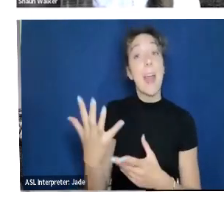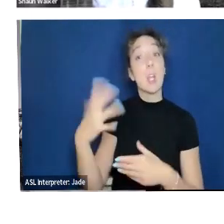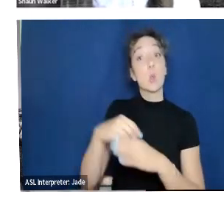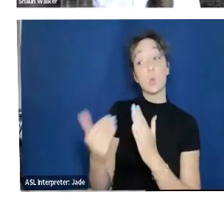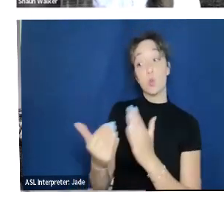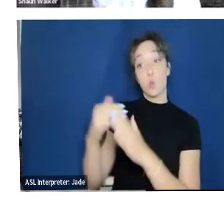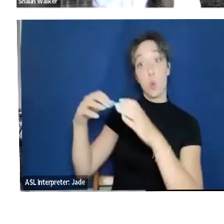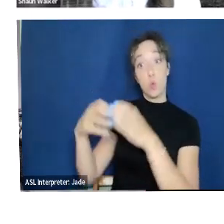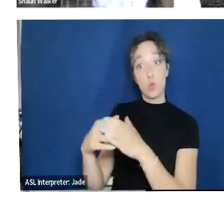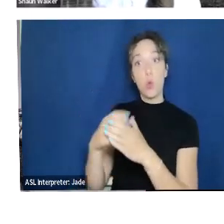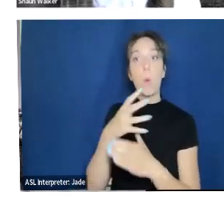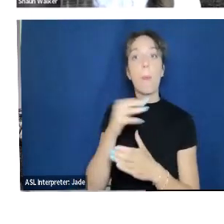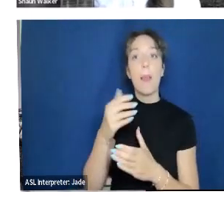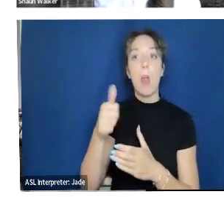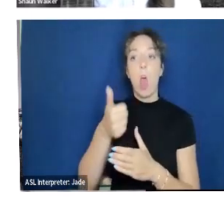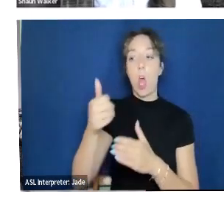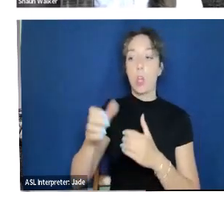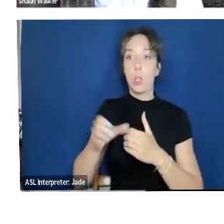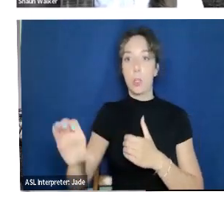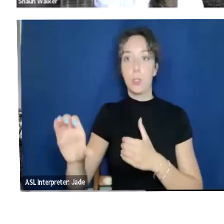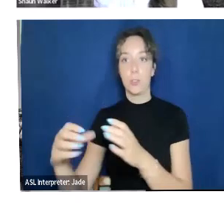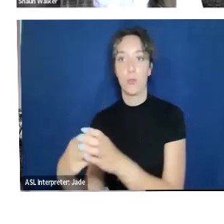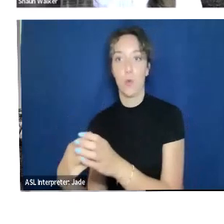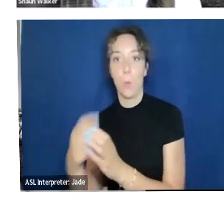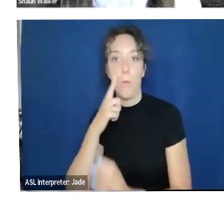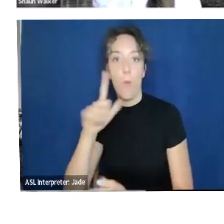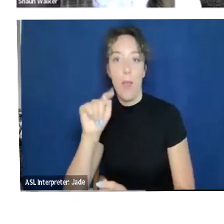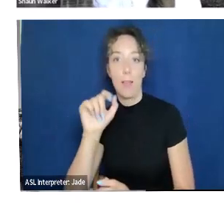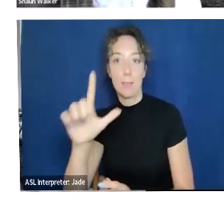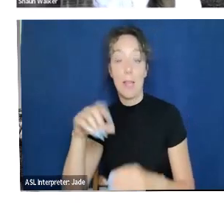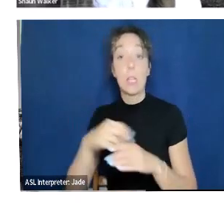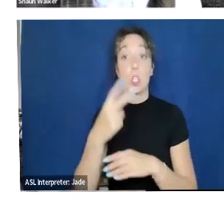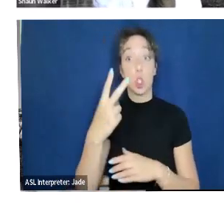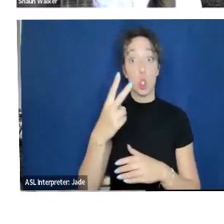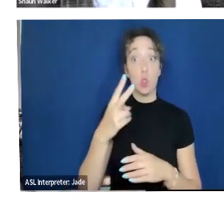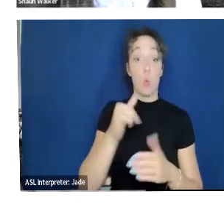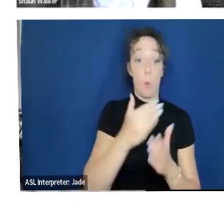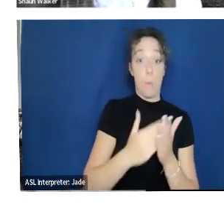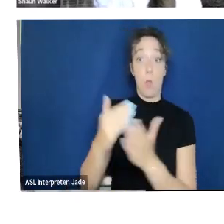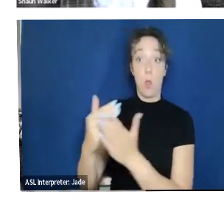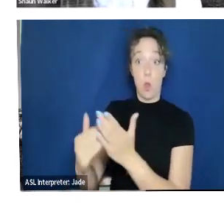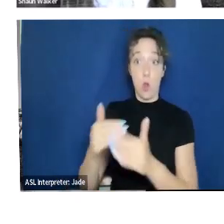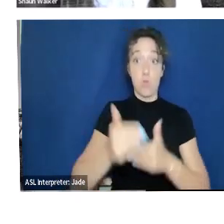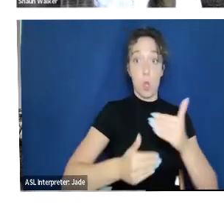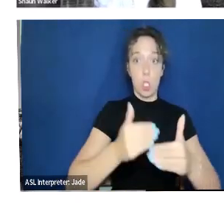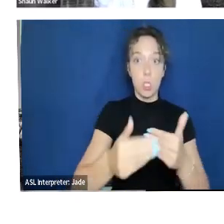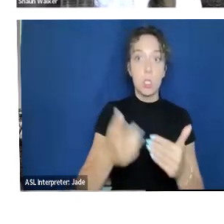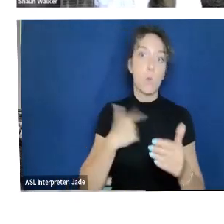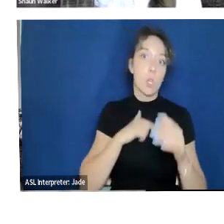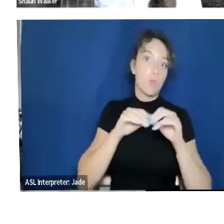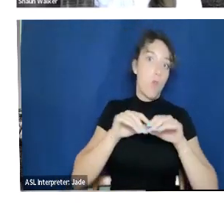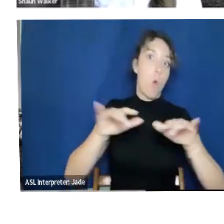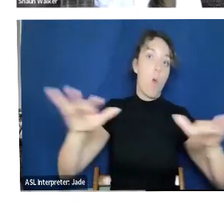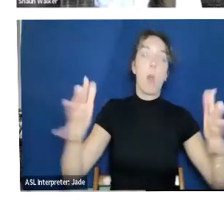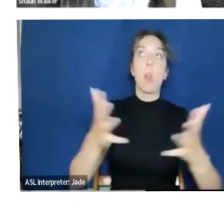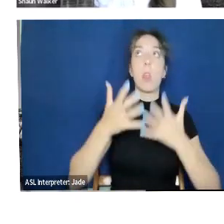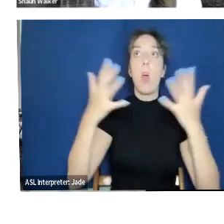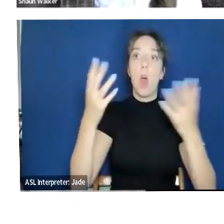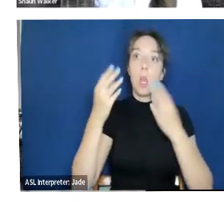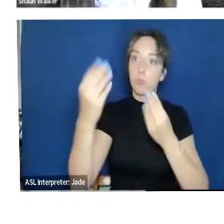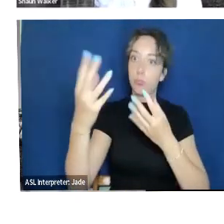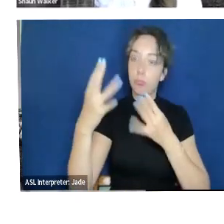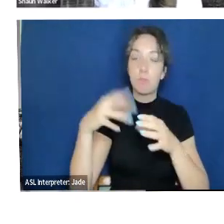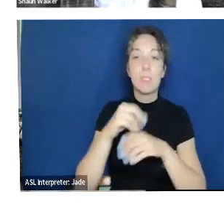group and subgroup of LTEL. Within this two-phase process, we rolled out much information to you